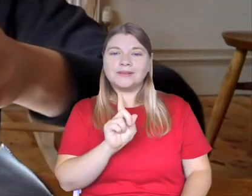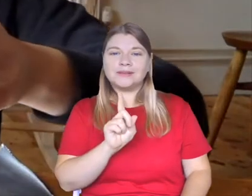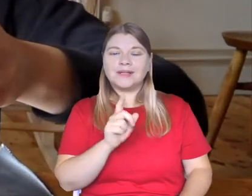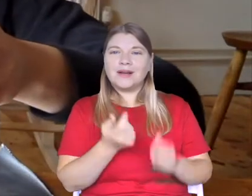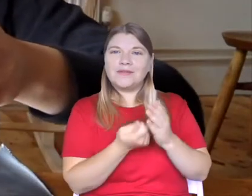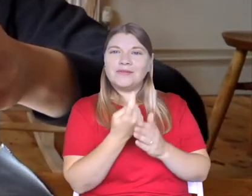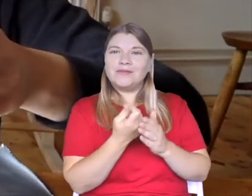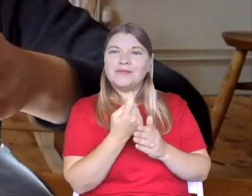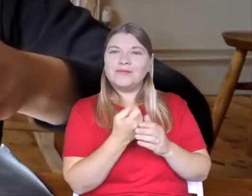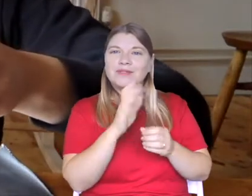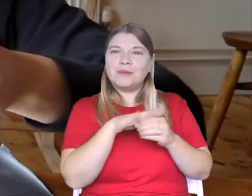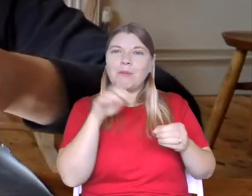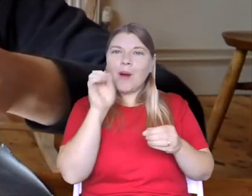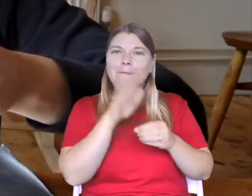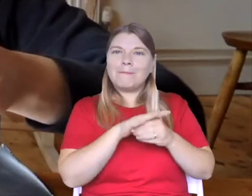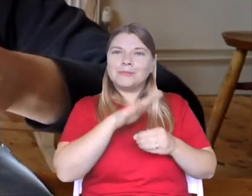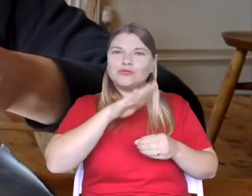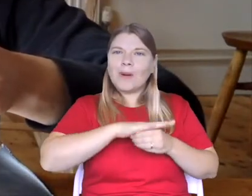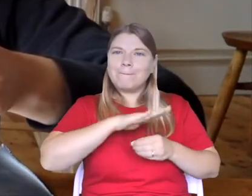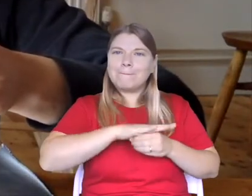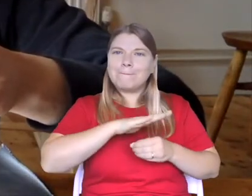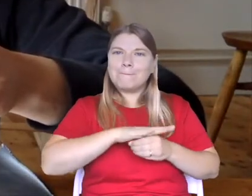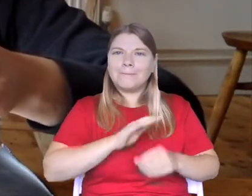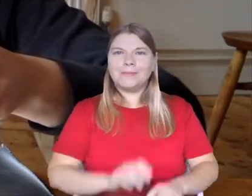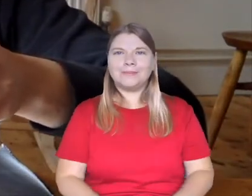your fizzy pop drums.